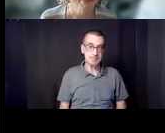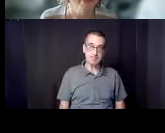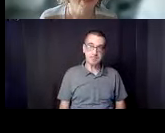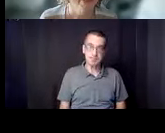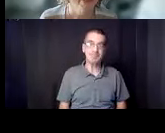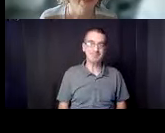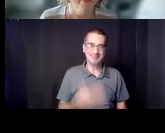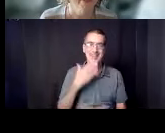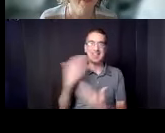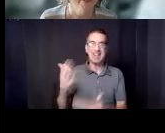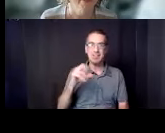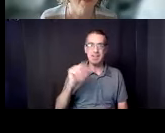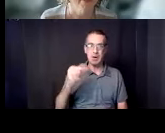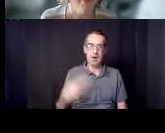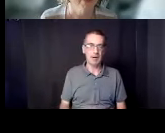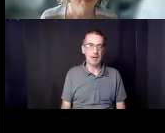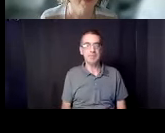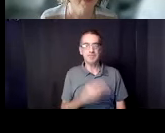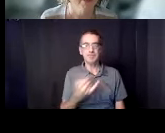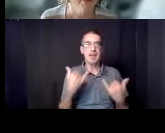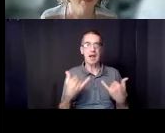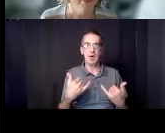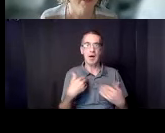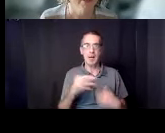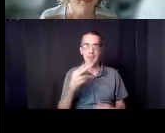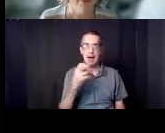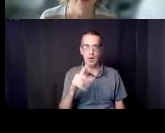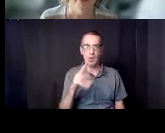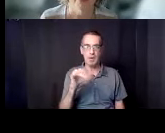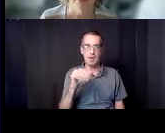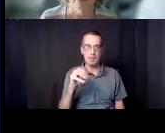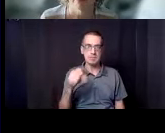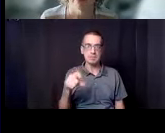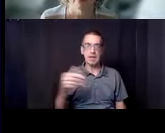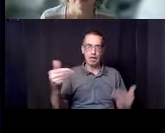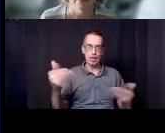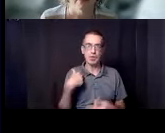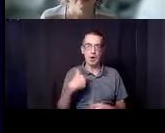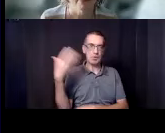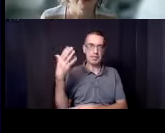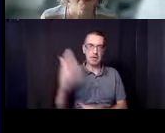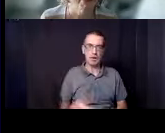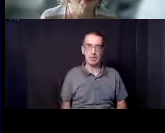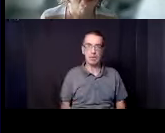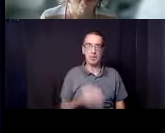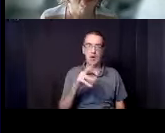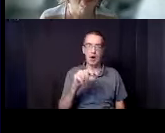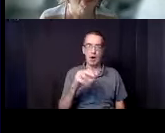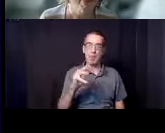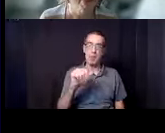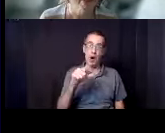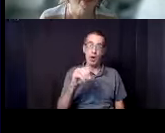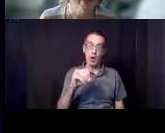Great, thank you, Sarah. And now we will have Michael Williams introduce our presenter, Marlo Nash.